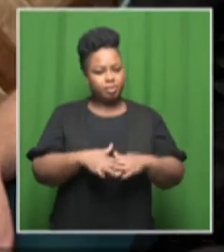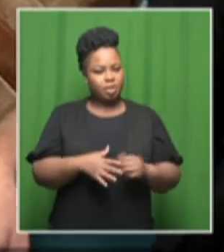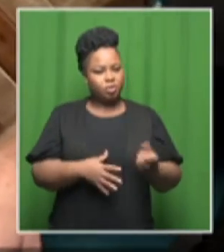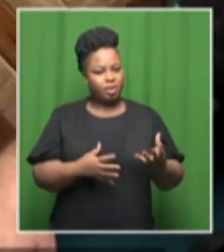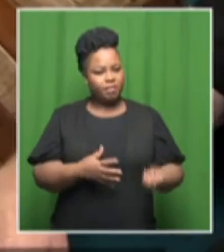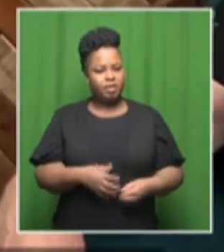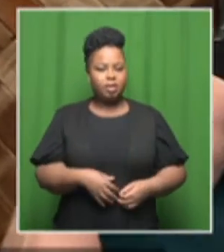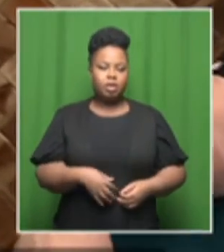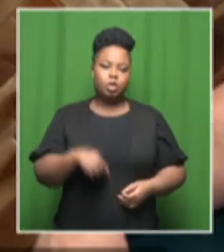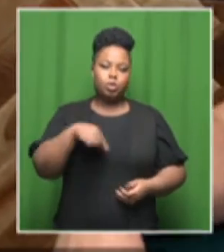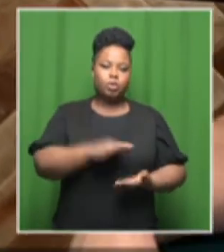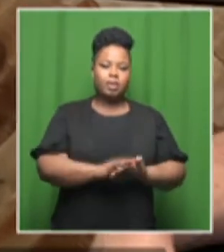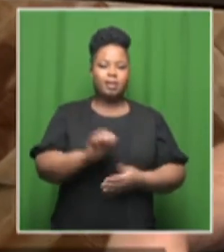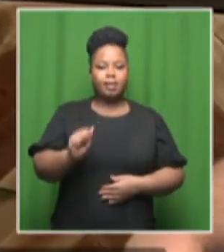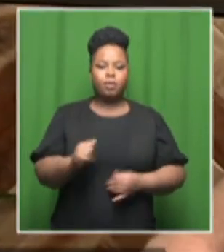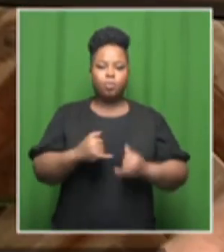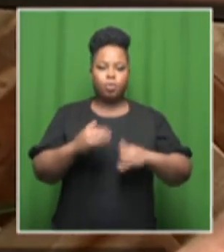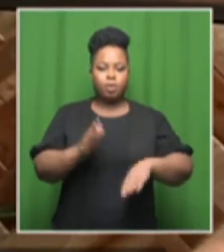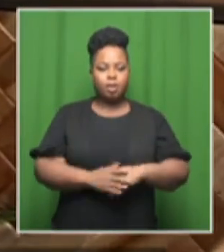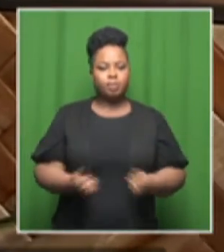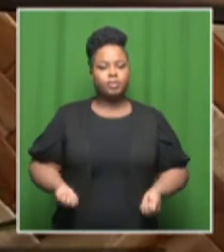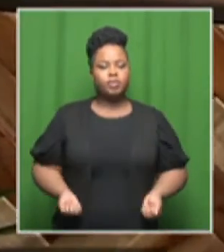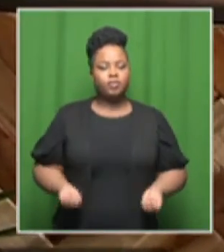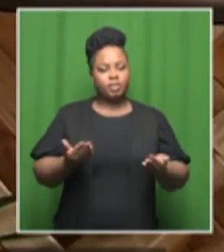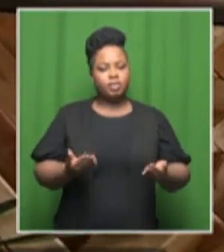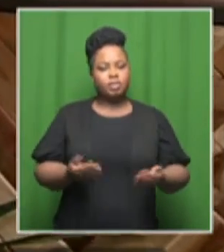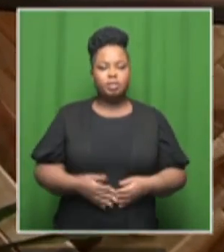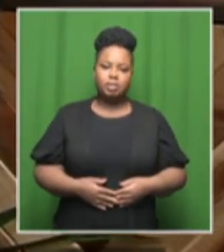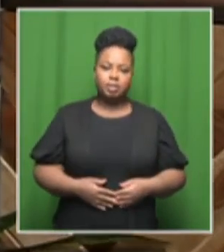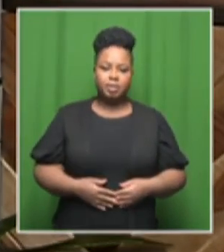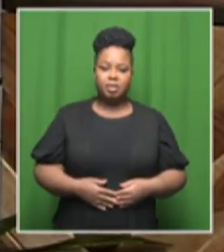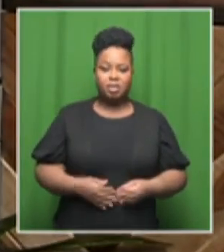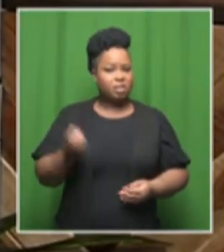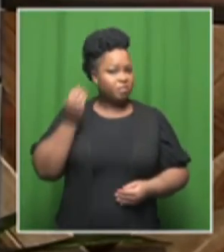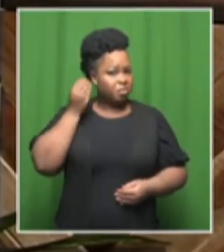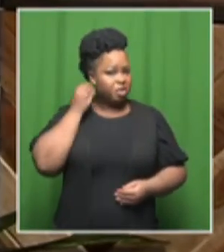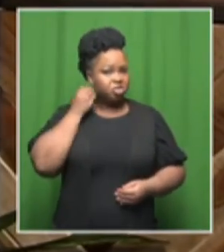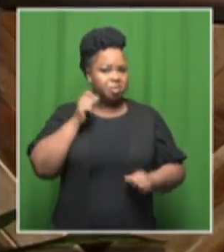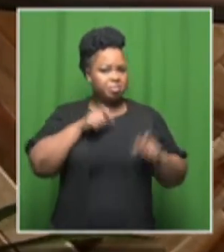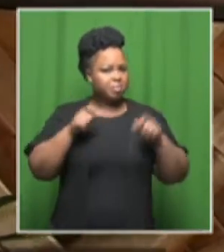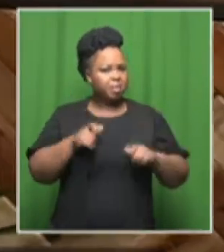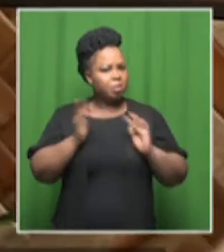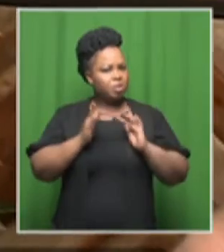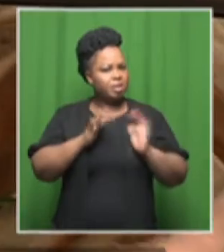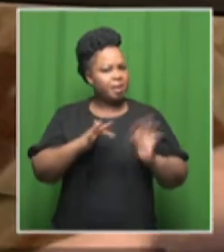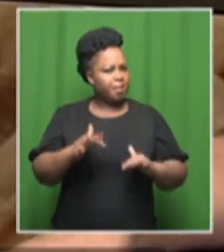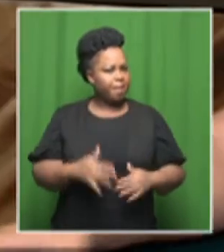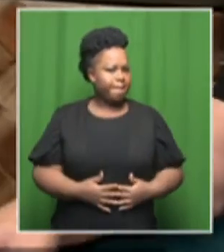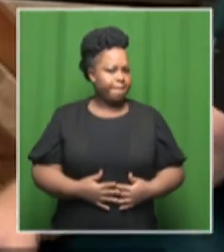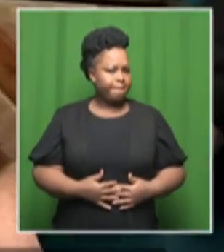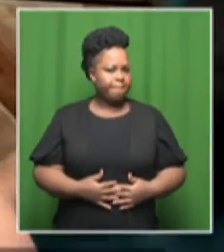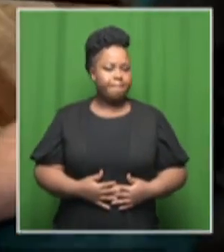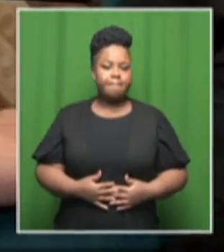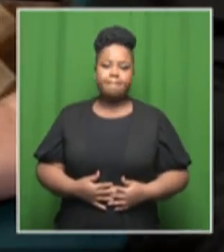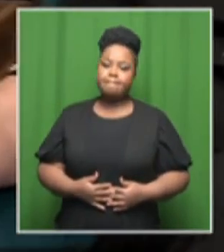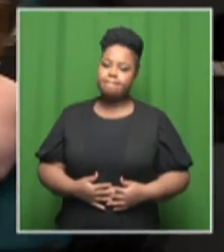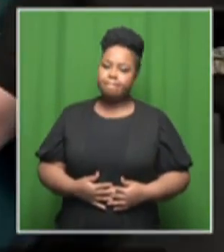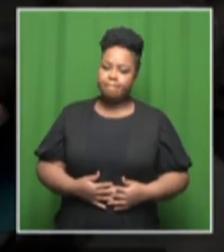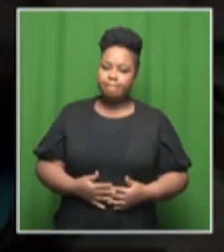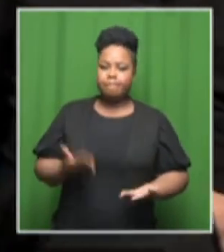a Q&A session. It's an online service and a Q&A session. The details, how does that work? So basically, the patients